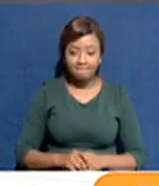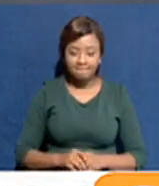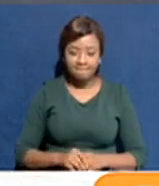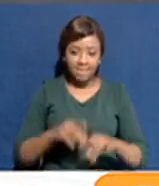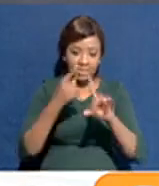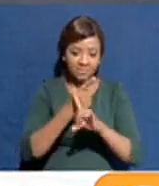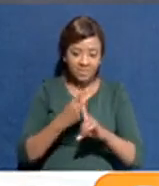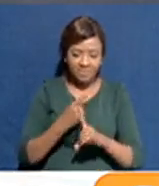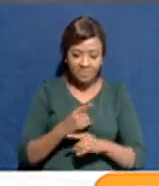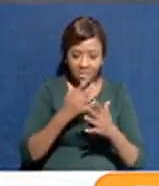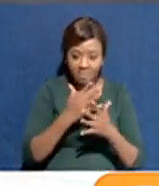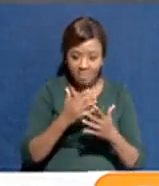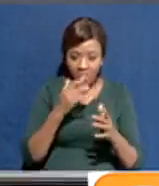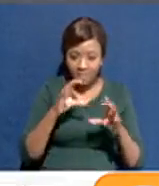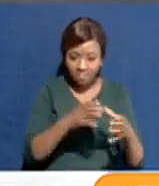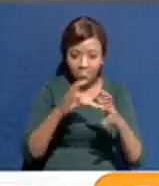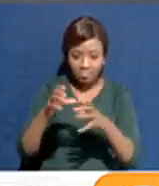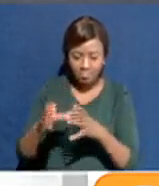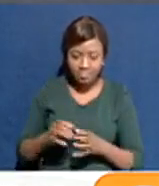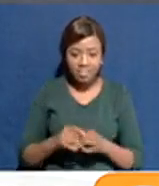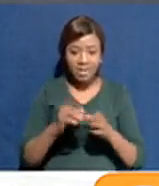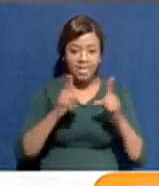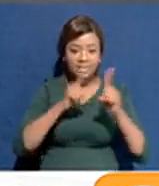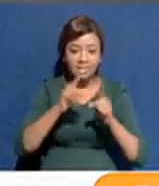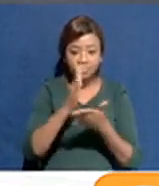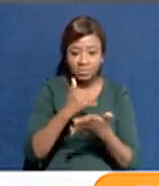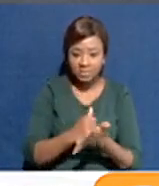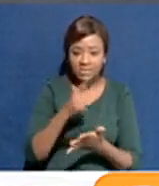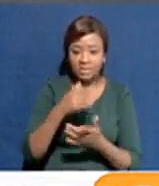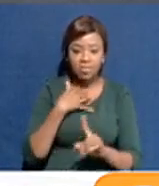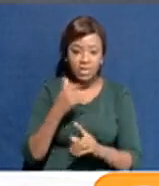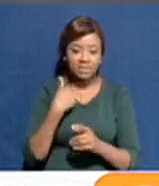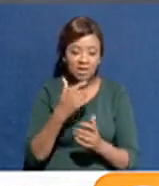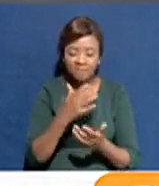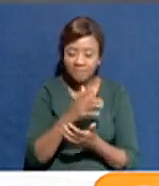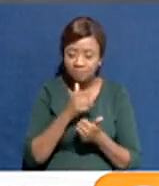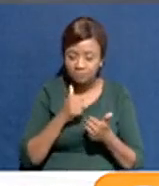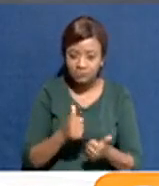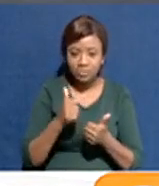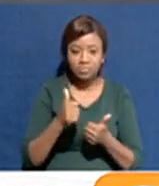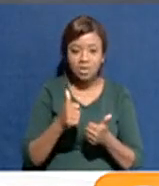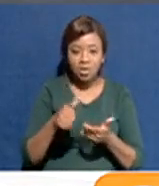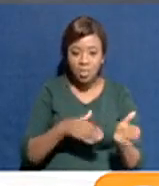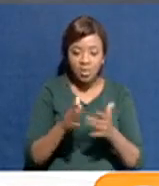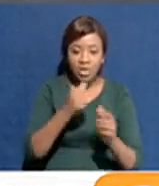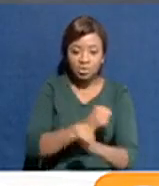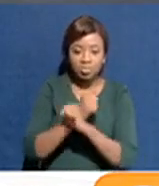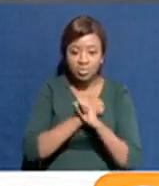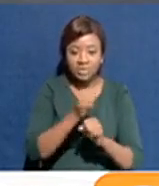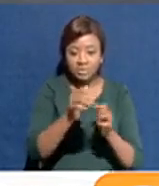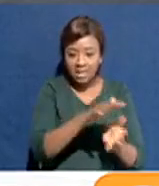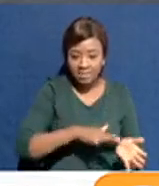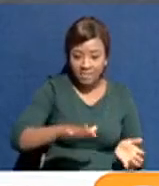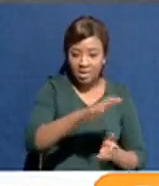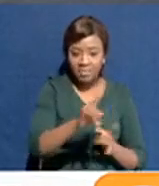So players in the country's transport sector have been challenged to increase investments in eco-friendly systems as part of measures to combat climate change. Speaking during a